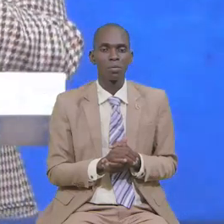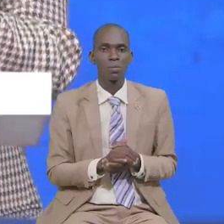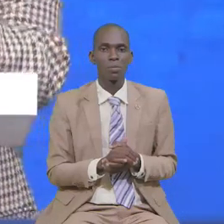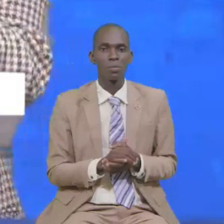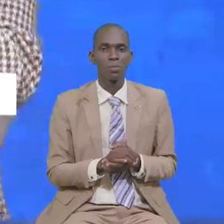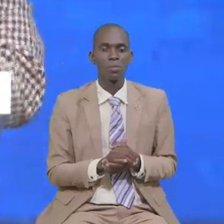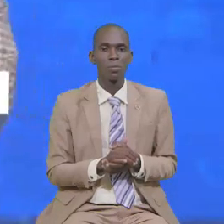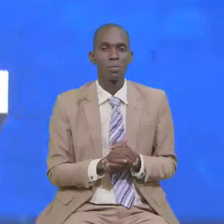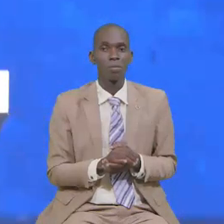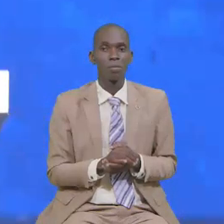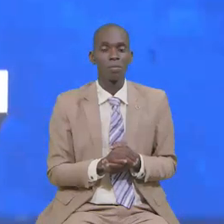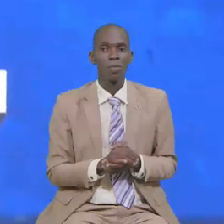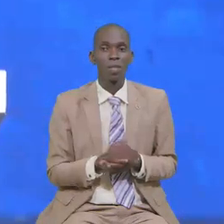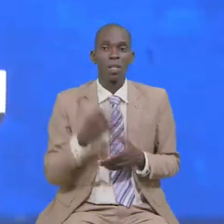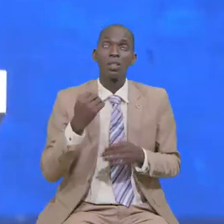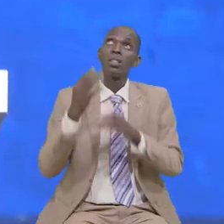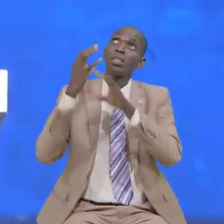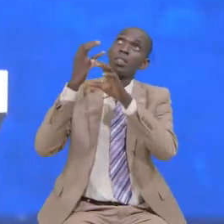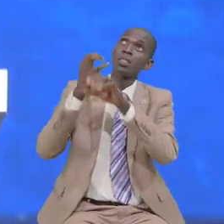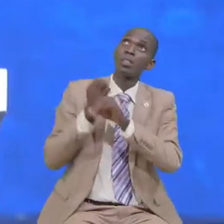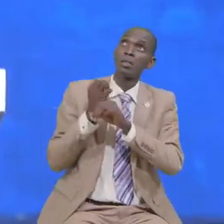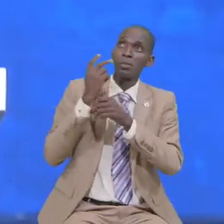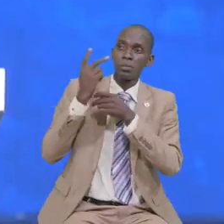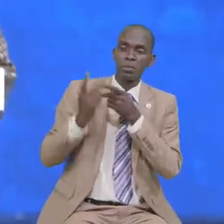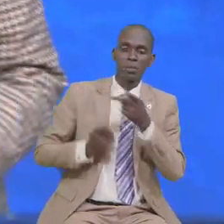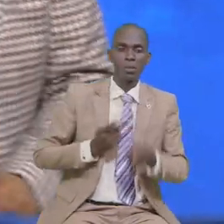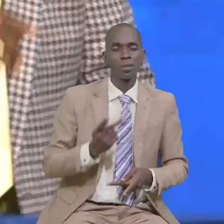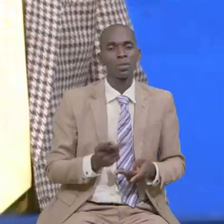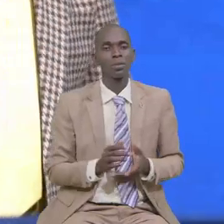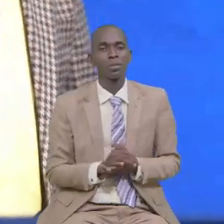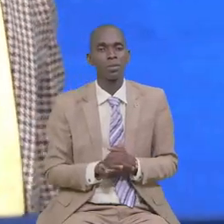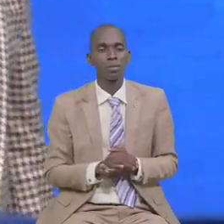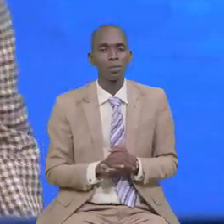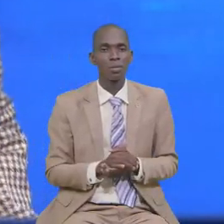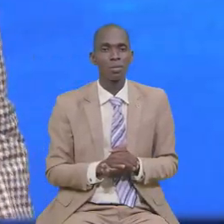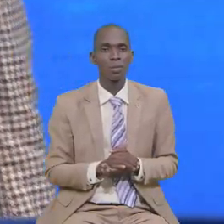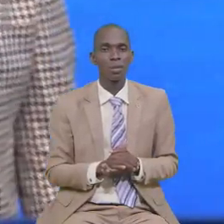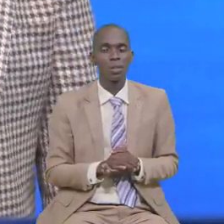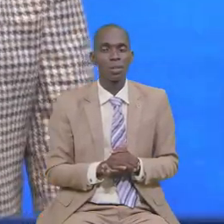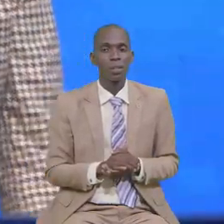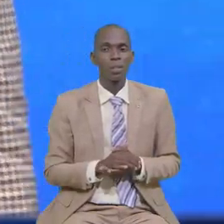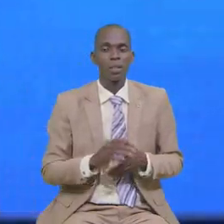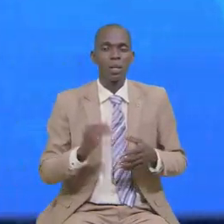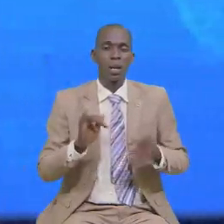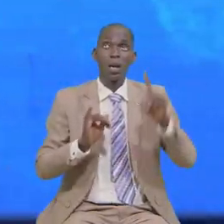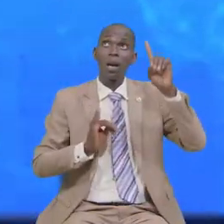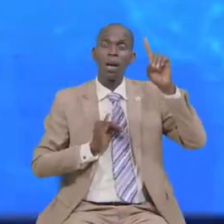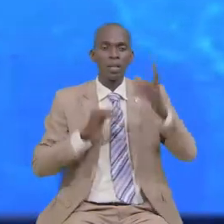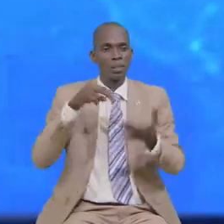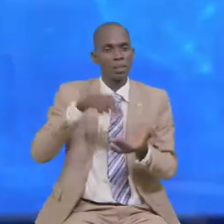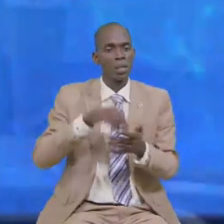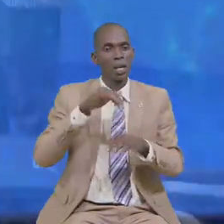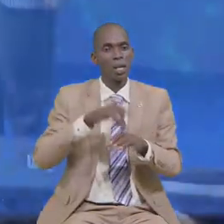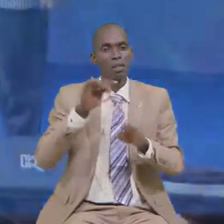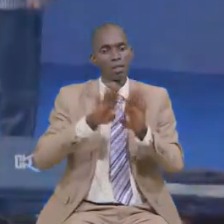The received visitation. I stand at the door and knock at your